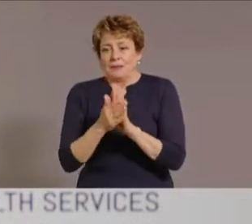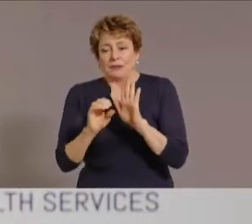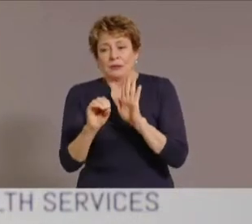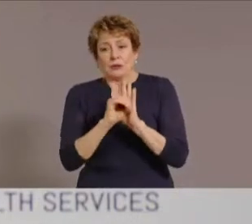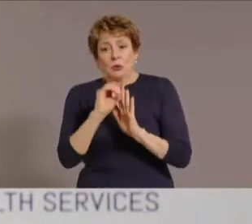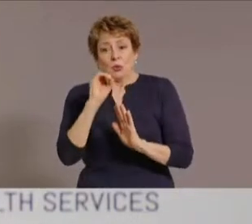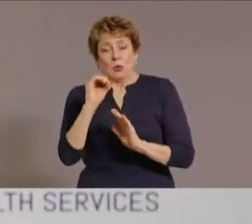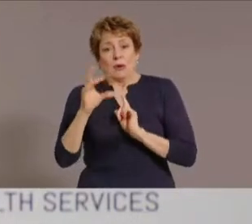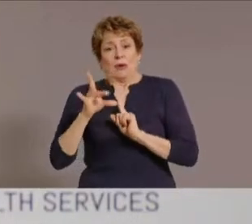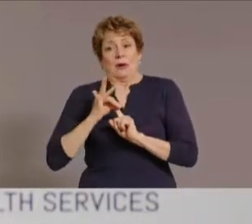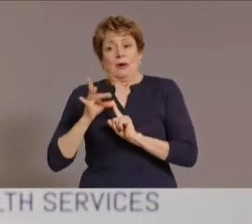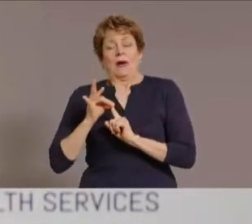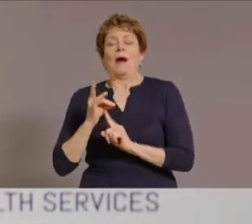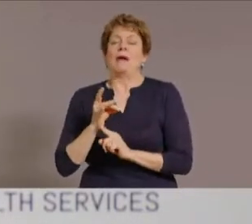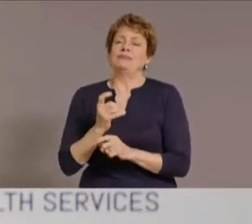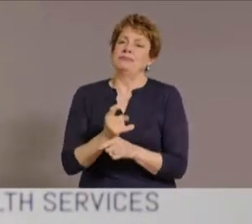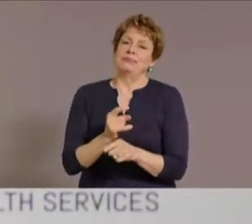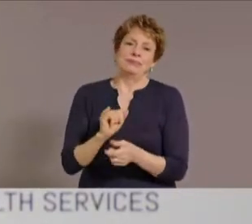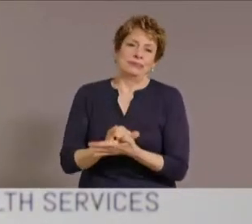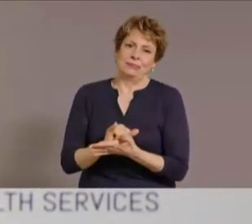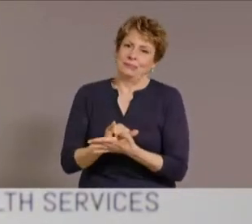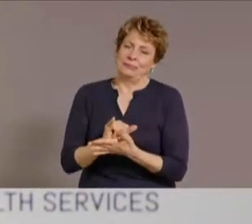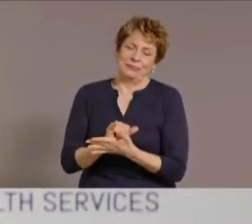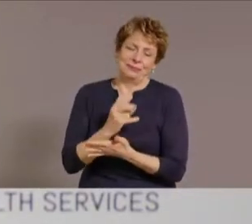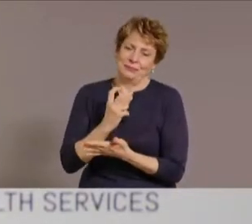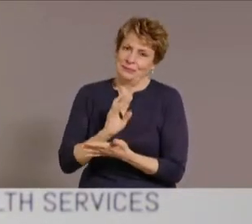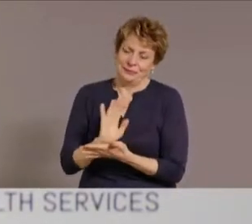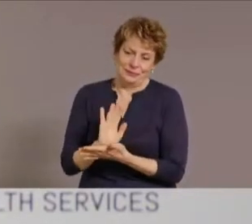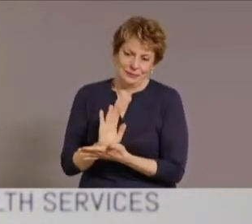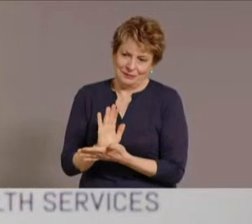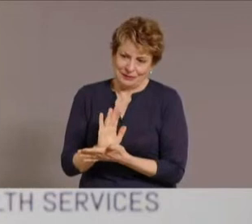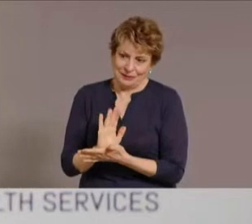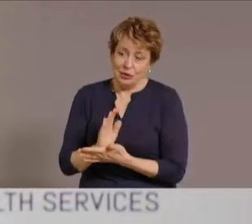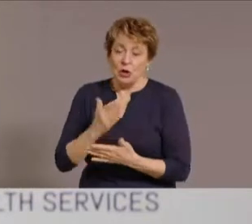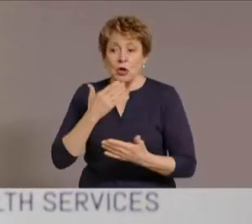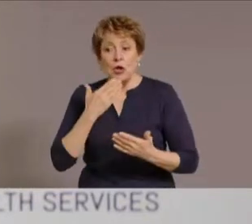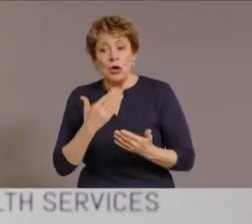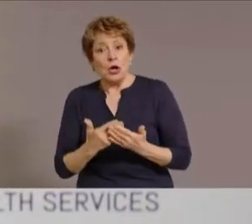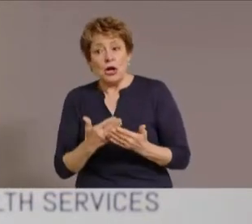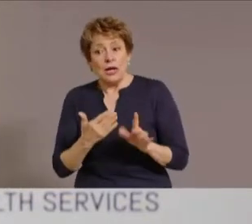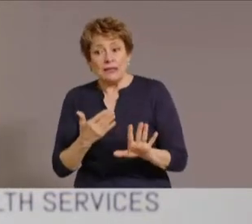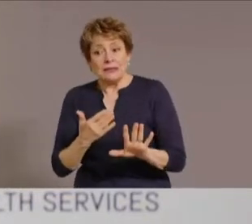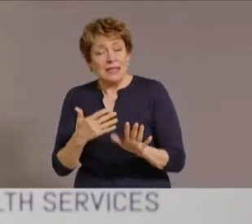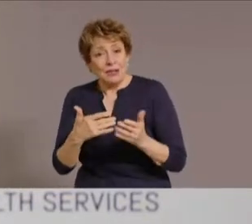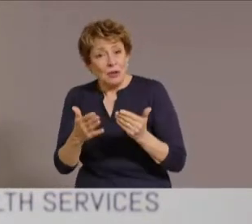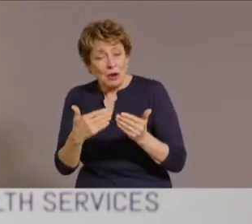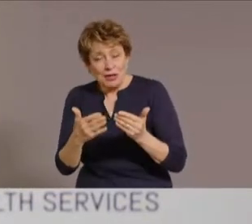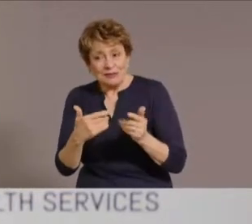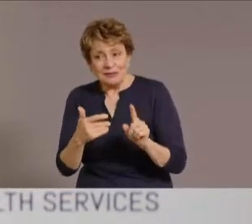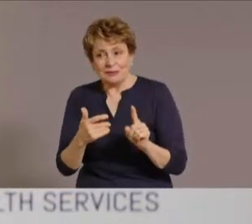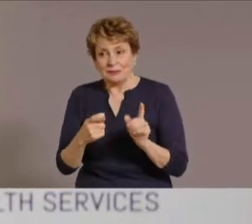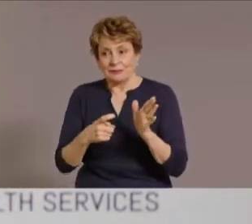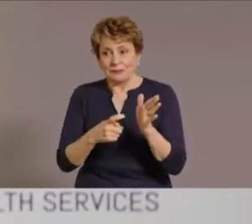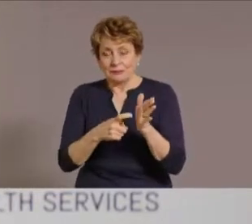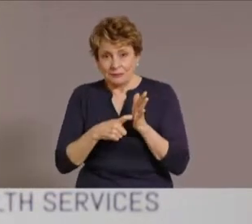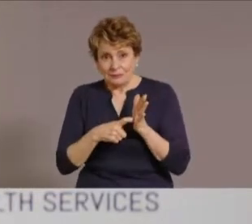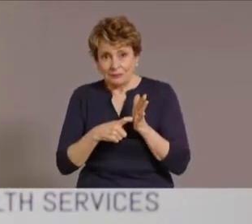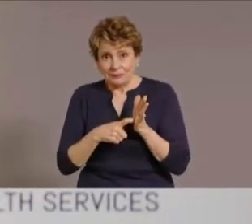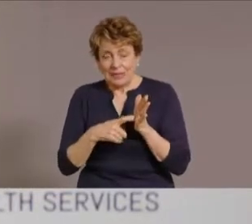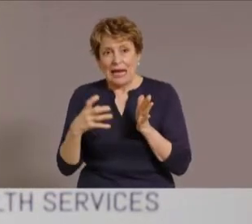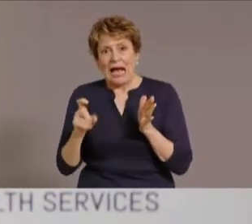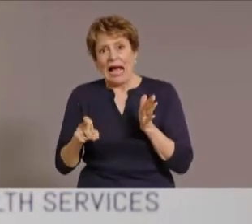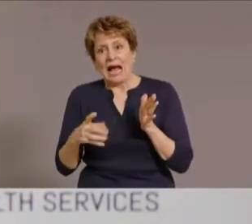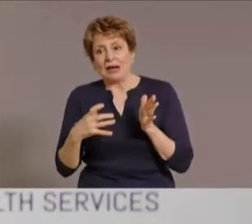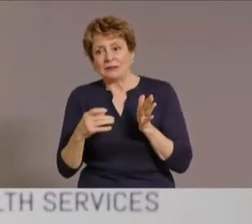have been relaxing the mitigation strategies. And so, we continue to monitor. I don't know if we'll